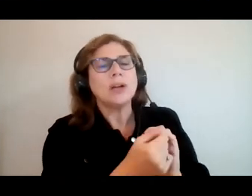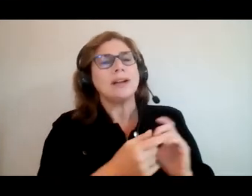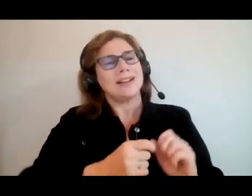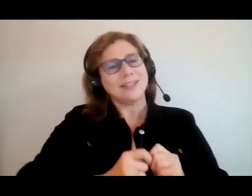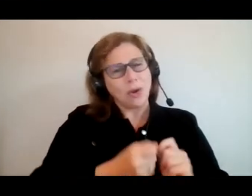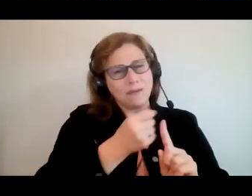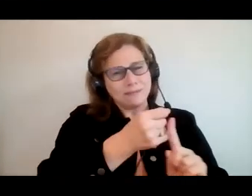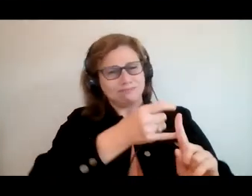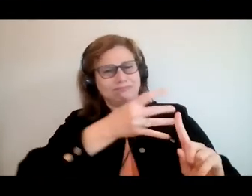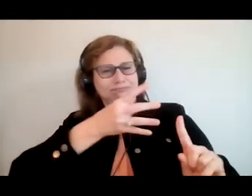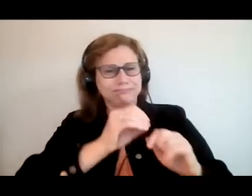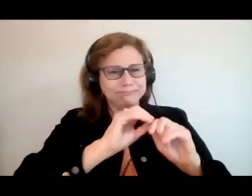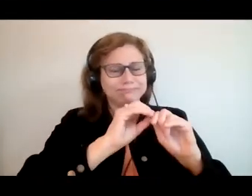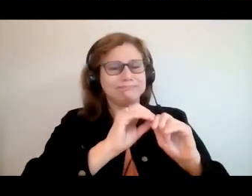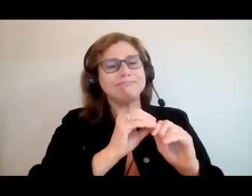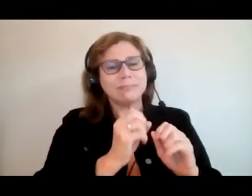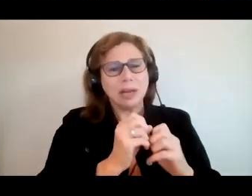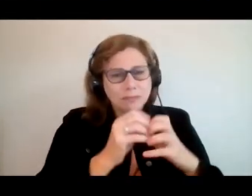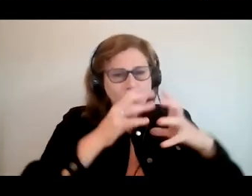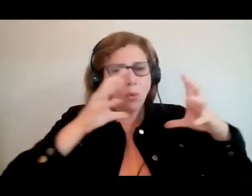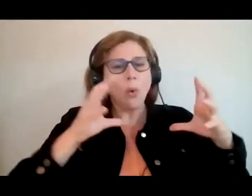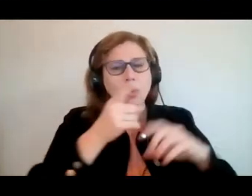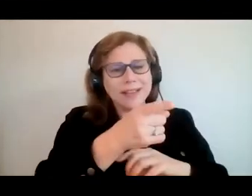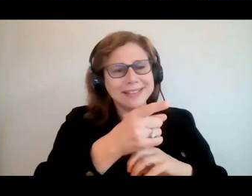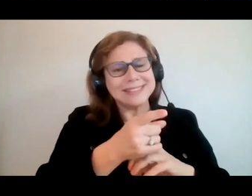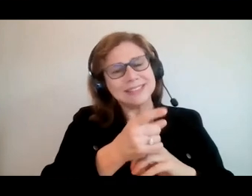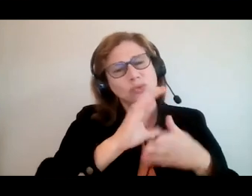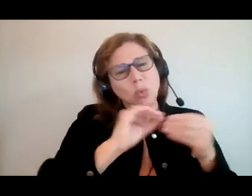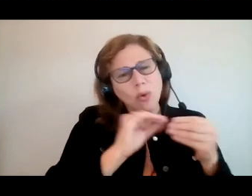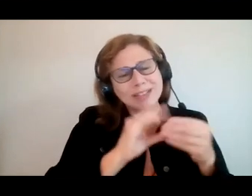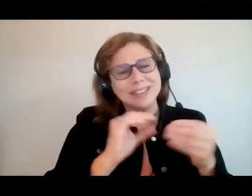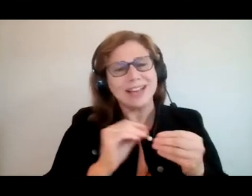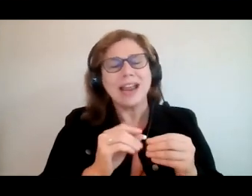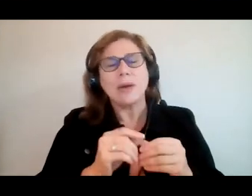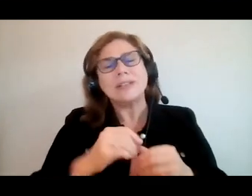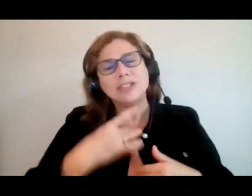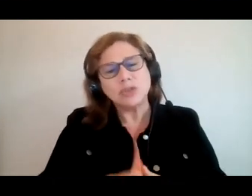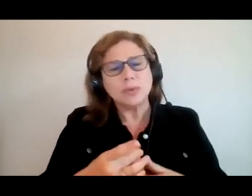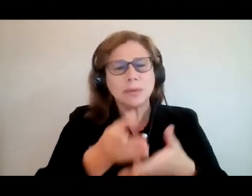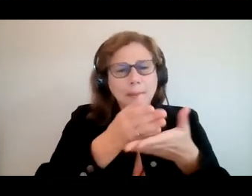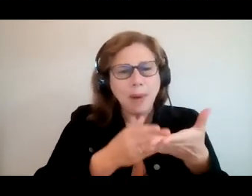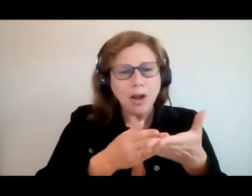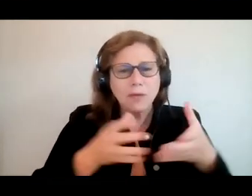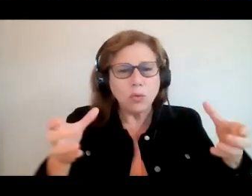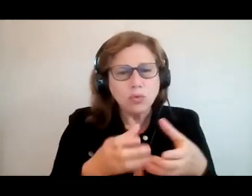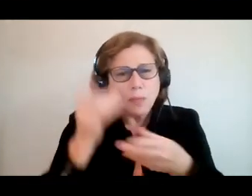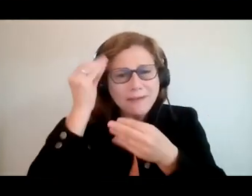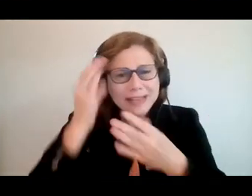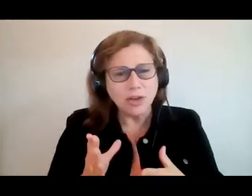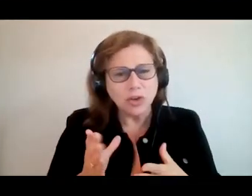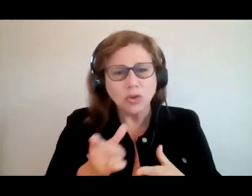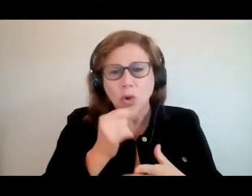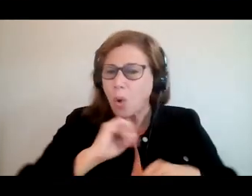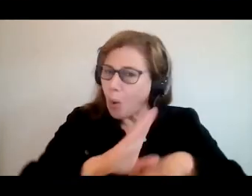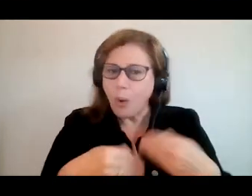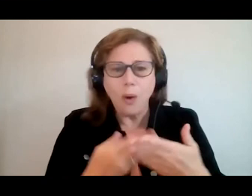basically be a part of a group of thinkers, all of whom said yes, and all of whom were so happy to spend an afternoon with us.